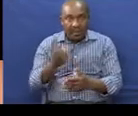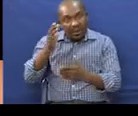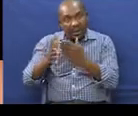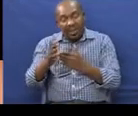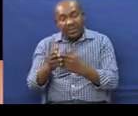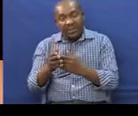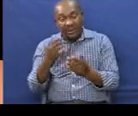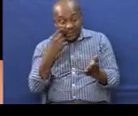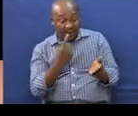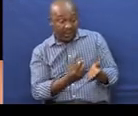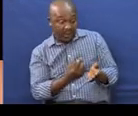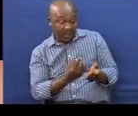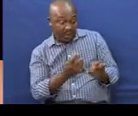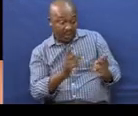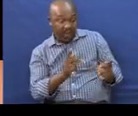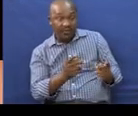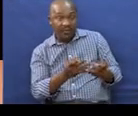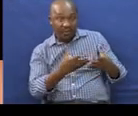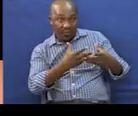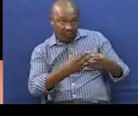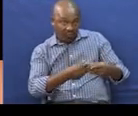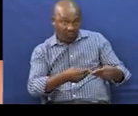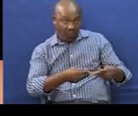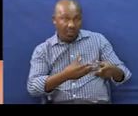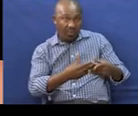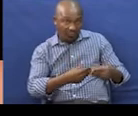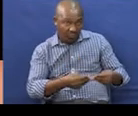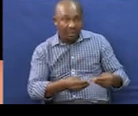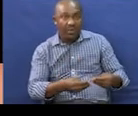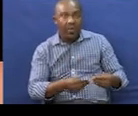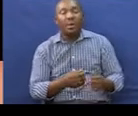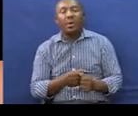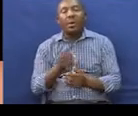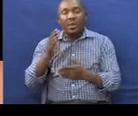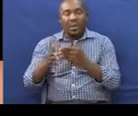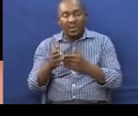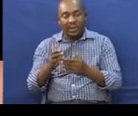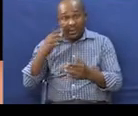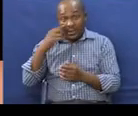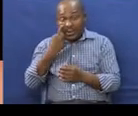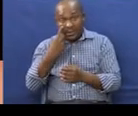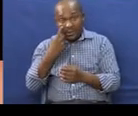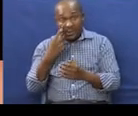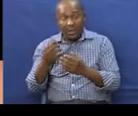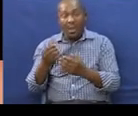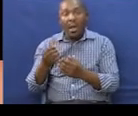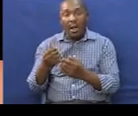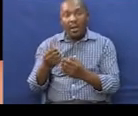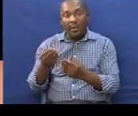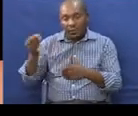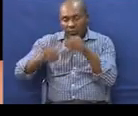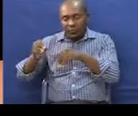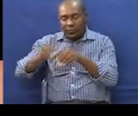last procedure can ask you to carry the practical test based on the solution obtained from